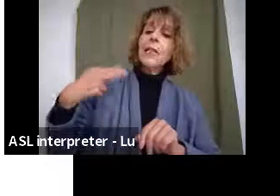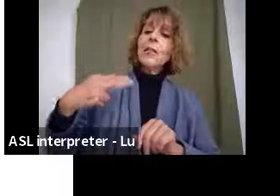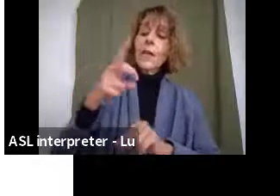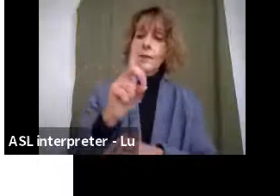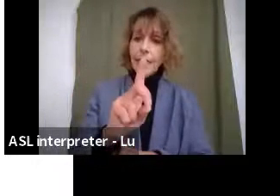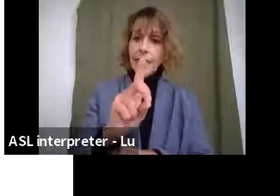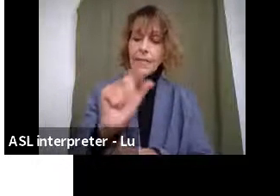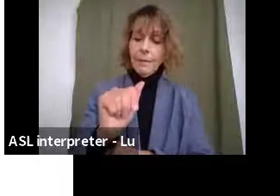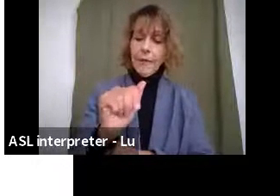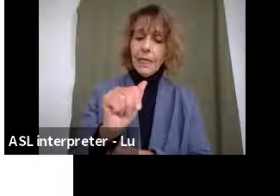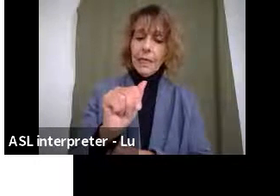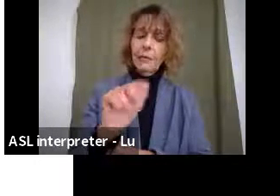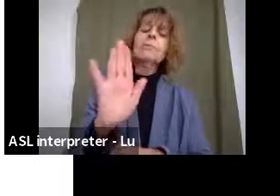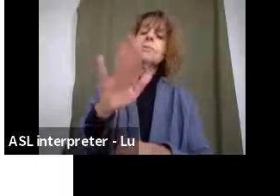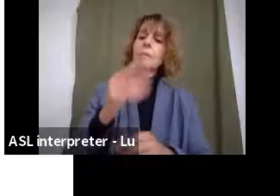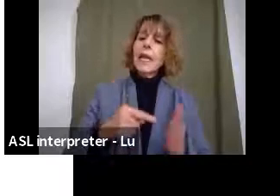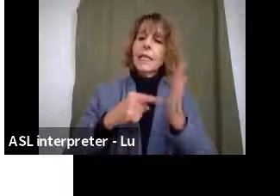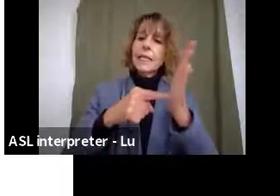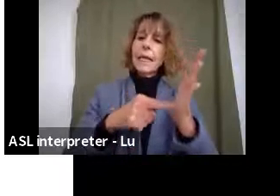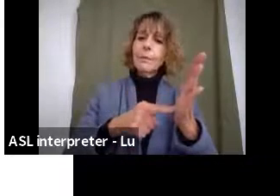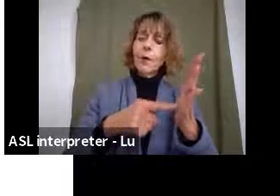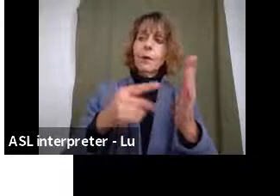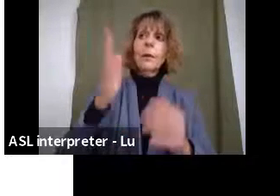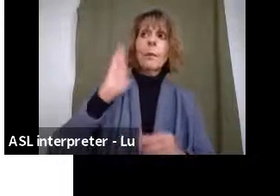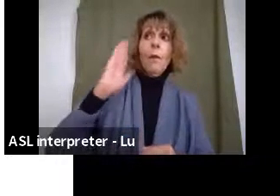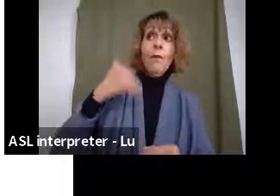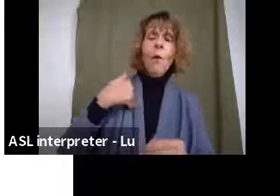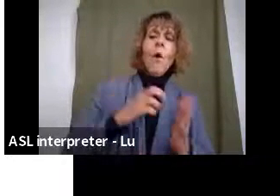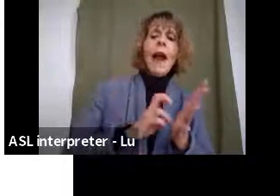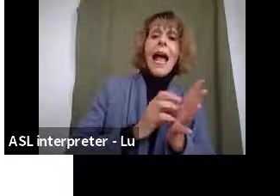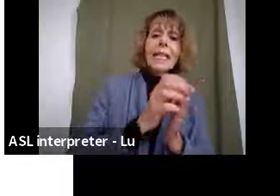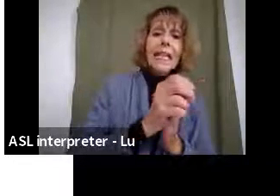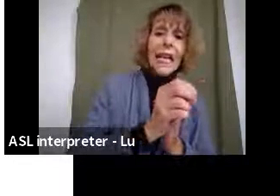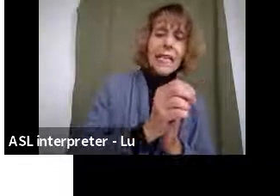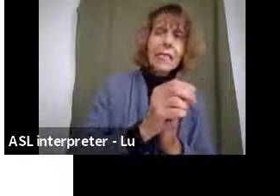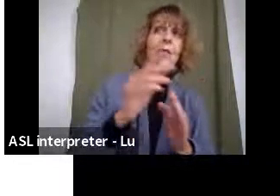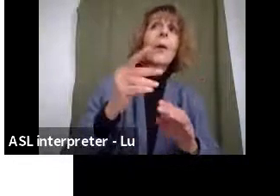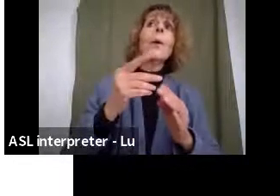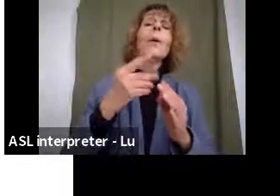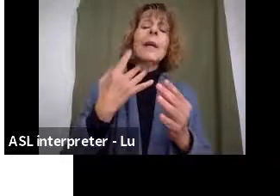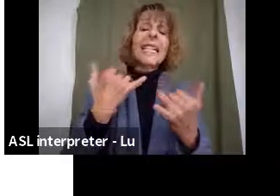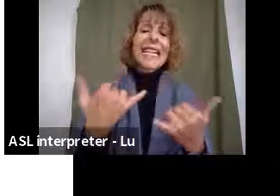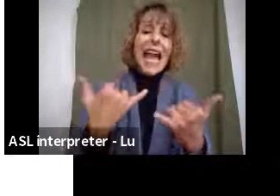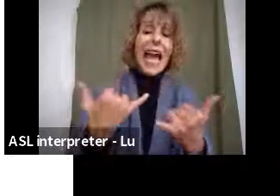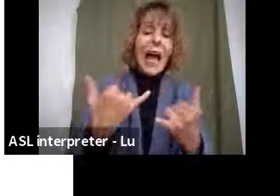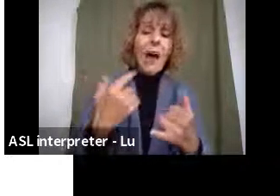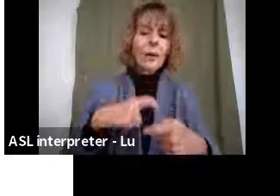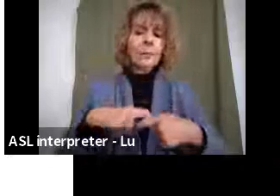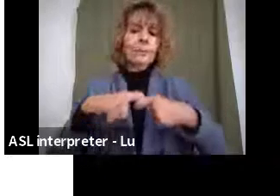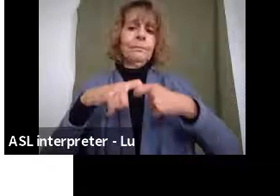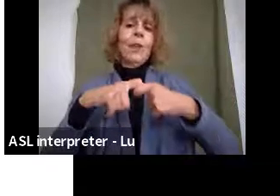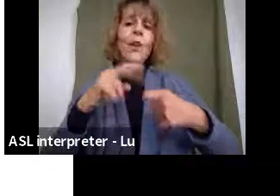person covered under the ADA. Or someone who is in recovery from an addiction